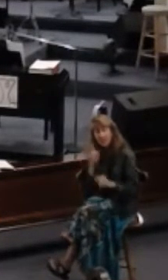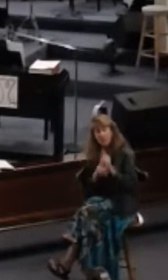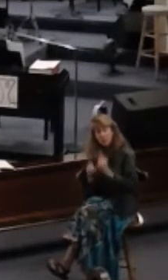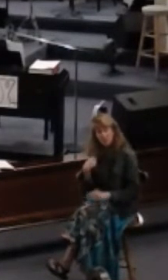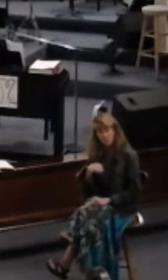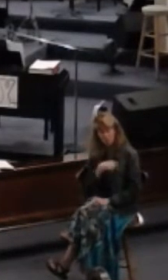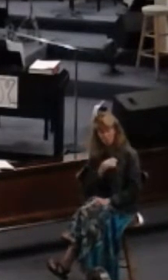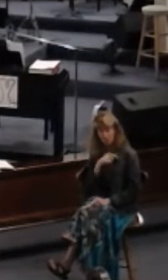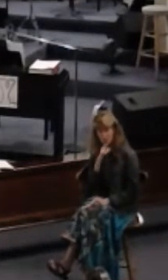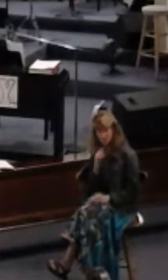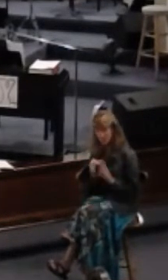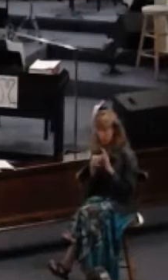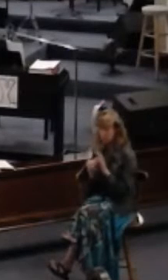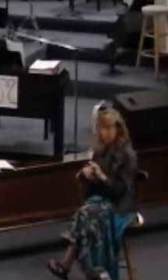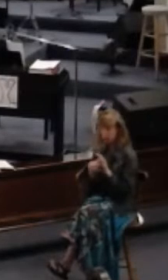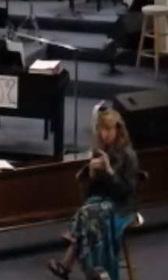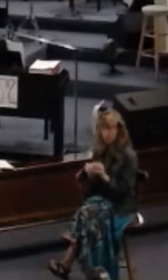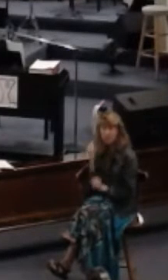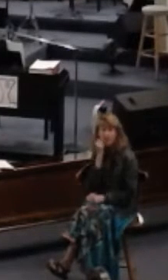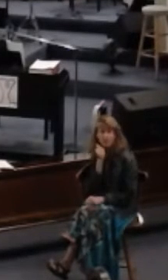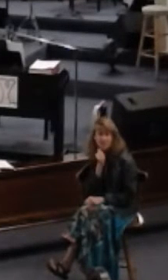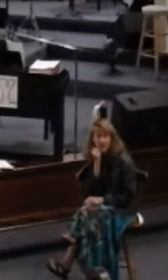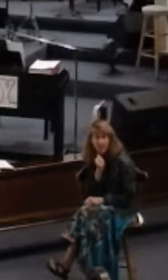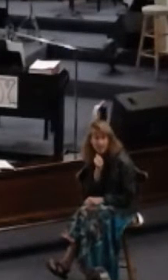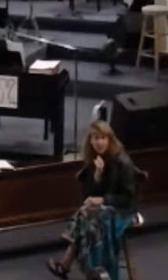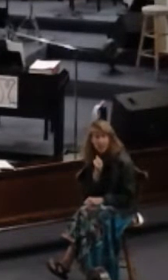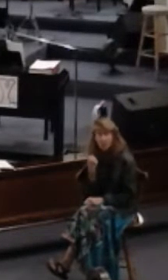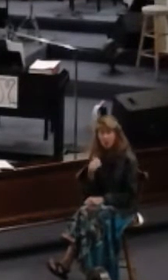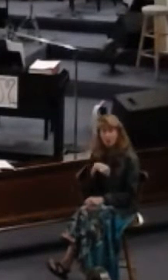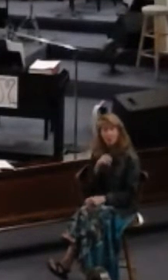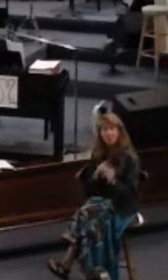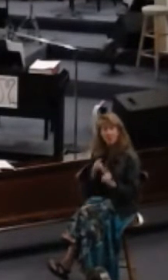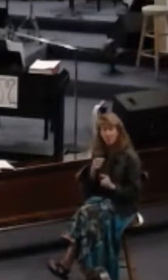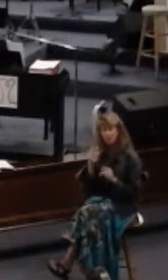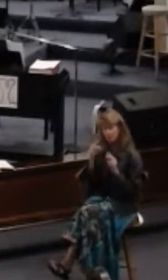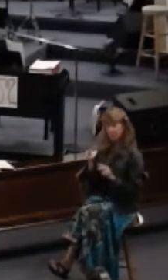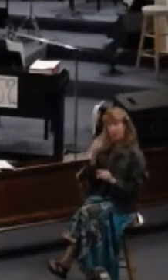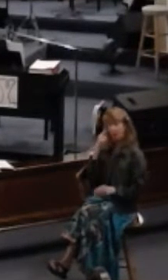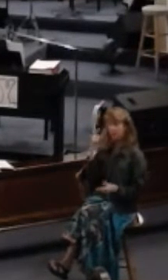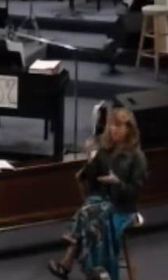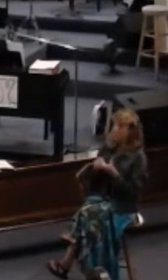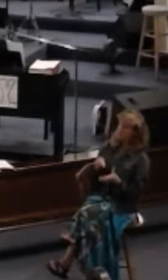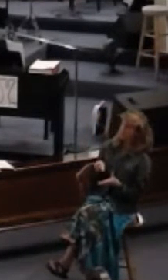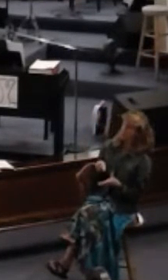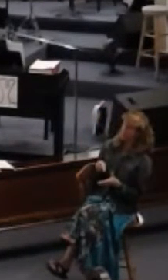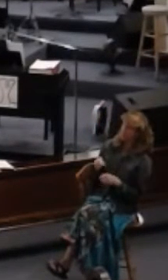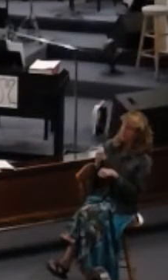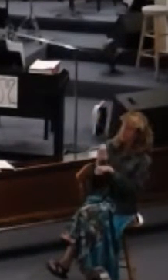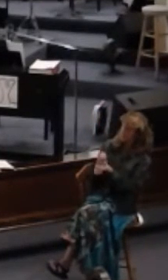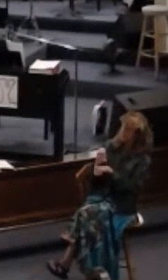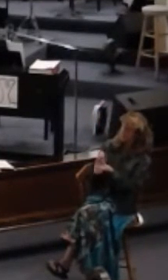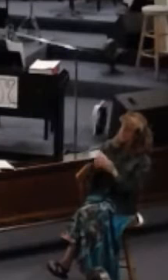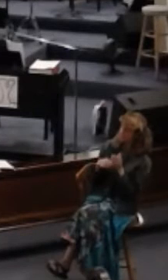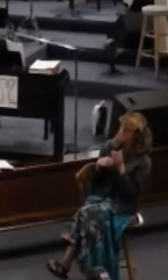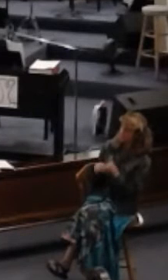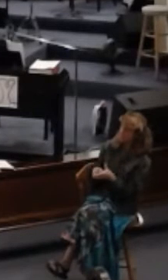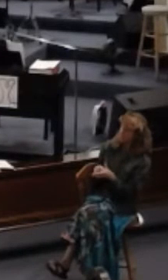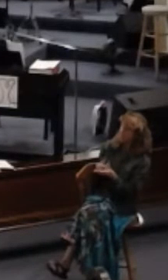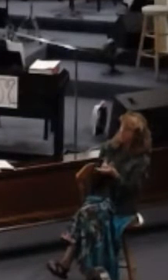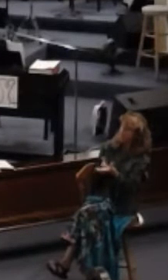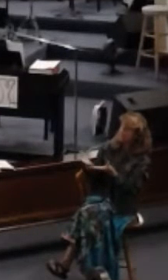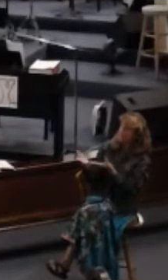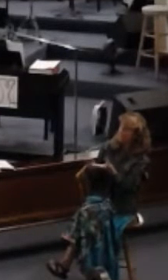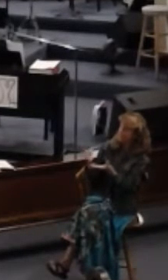are in relationships with, are moved by a church that will show them the hands of a servant.